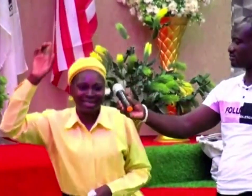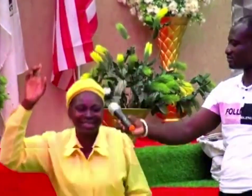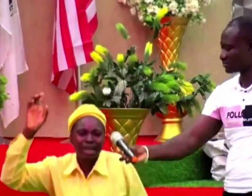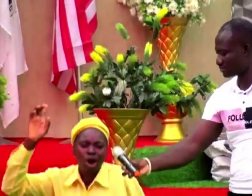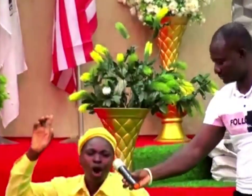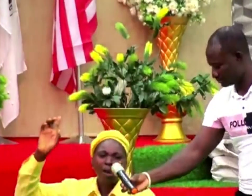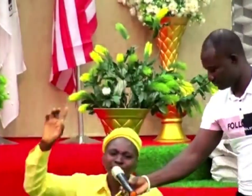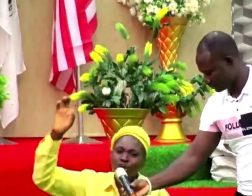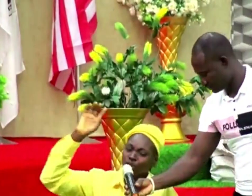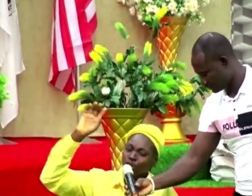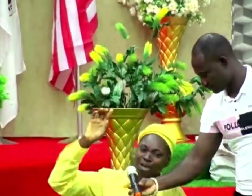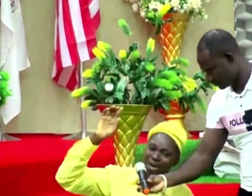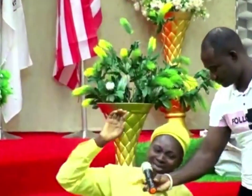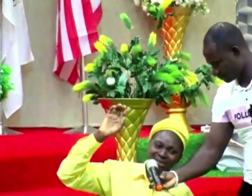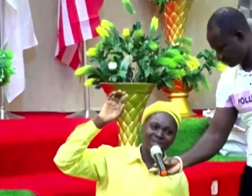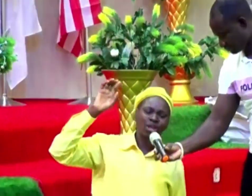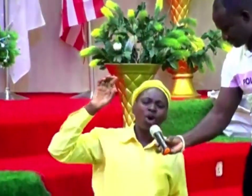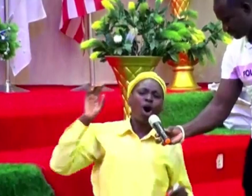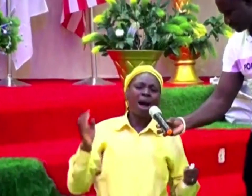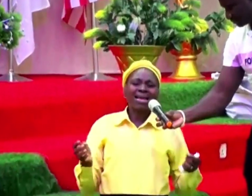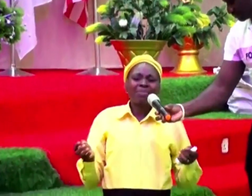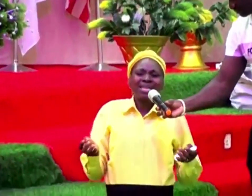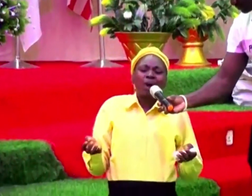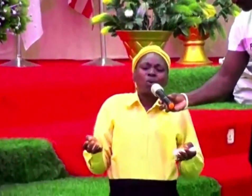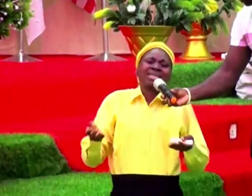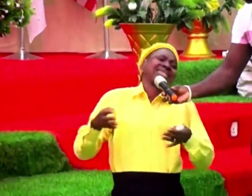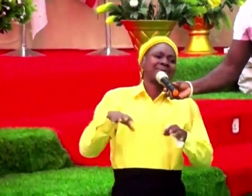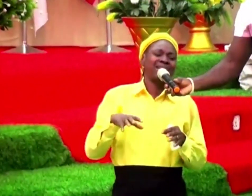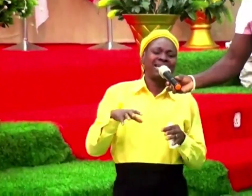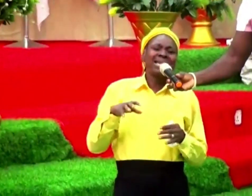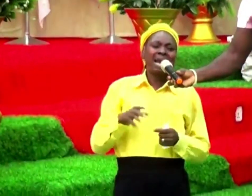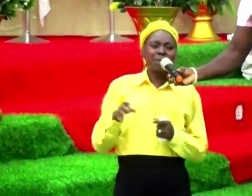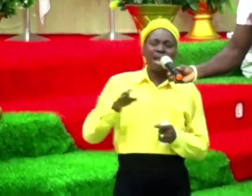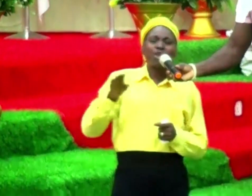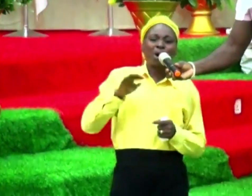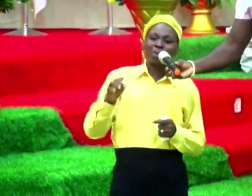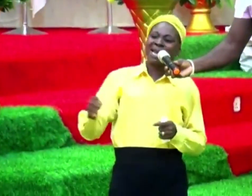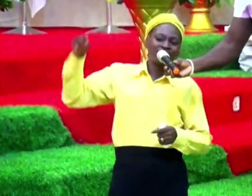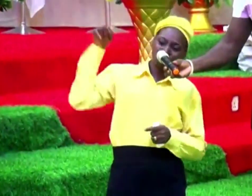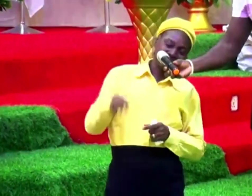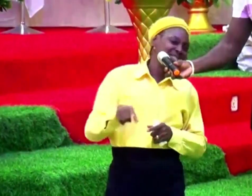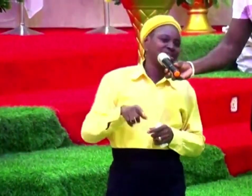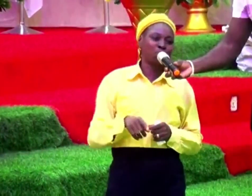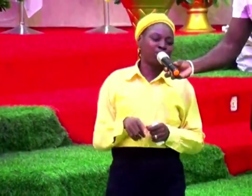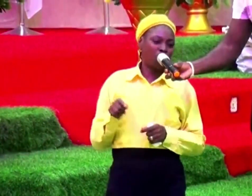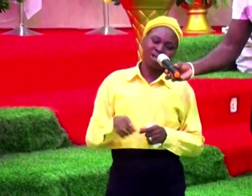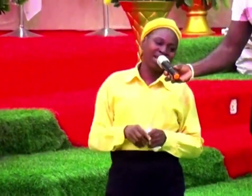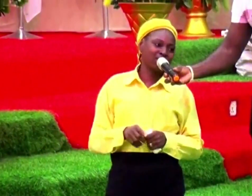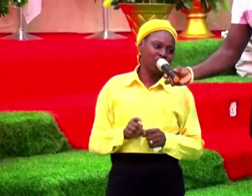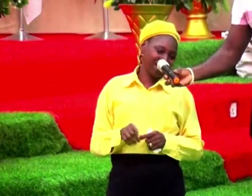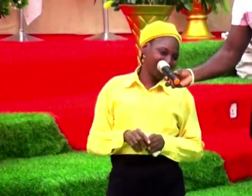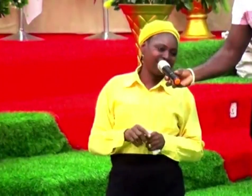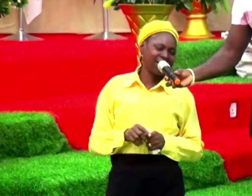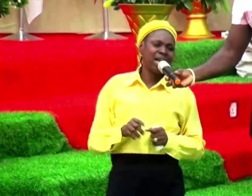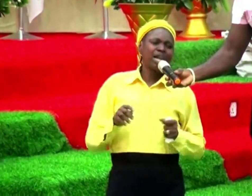oke yi oba ti odojo adura ti mi o wa da bi yawo tan se gbe debi pe yin o mo pe dadi won o si ninu pejopo yen